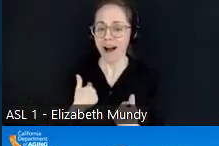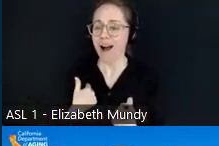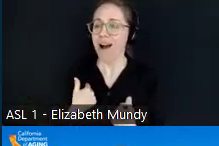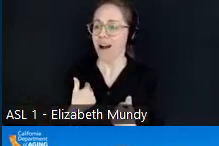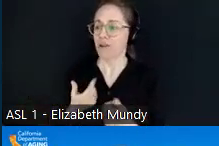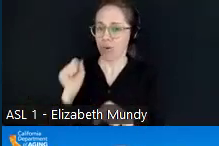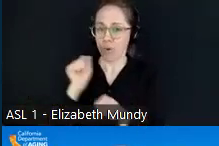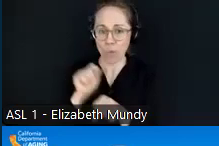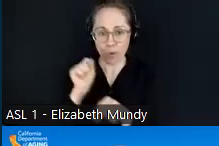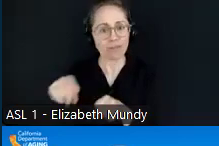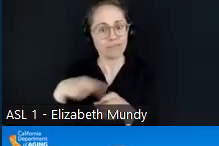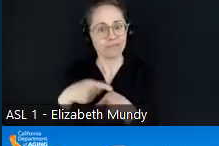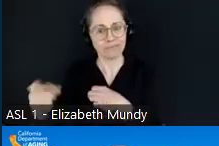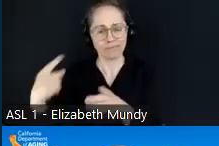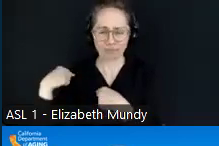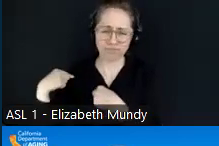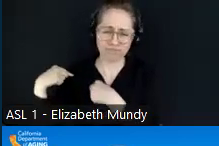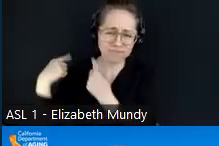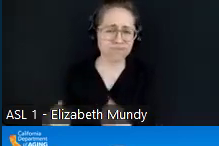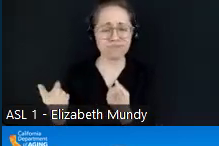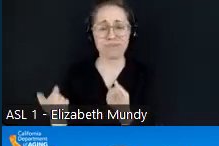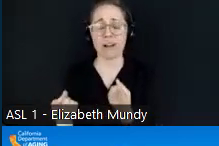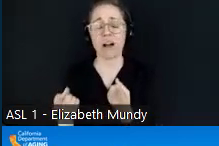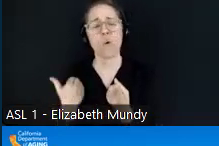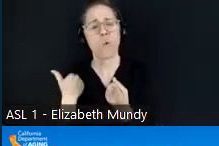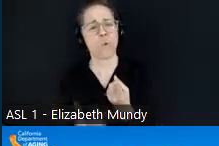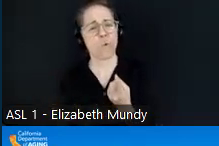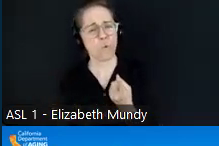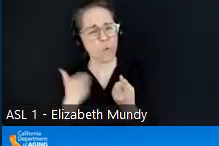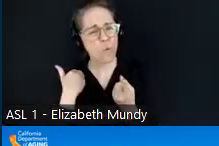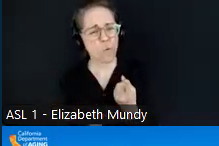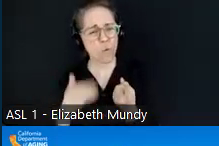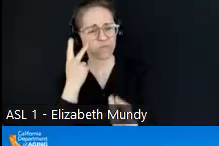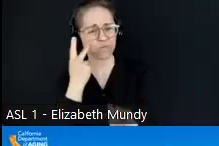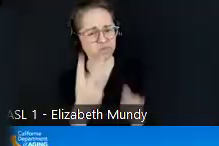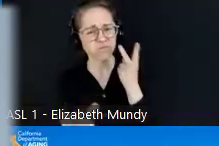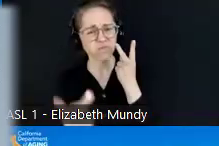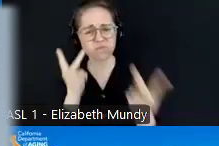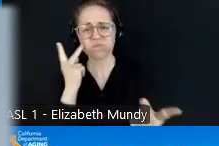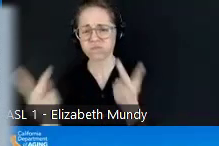really long time and seeing the challenges for our